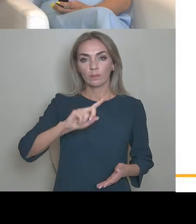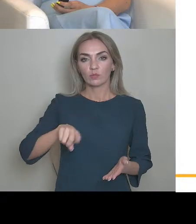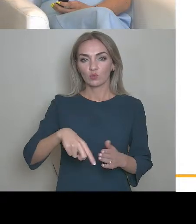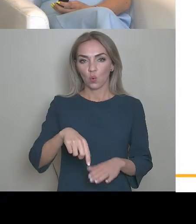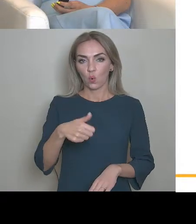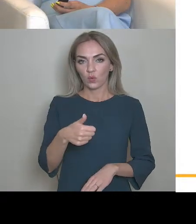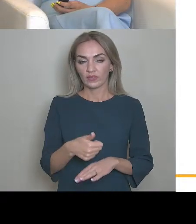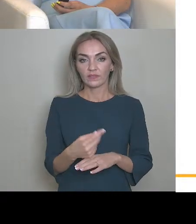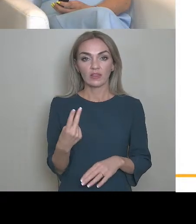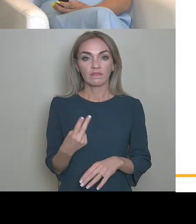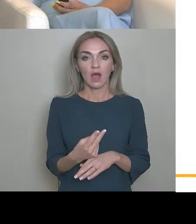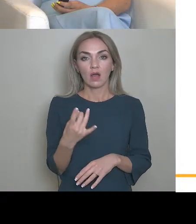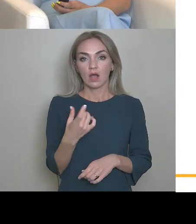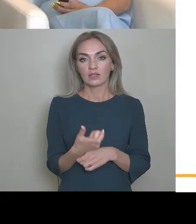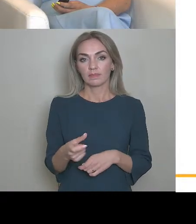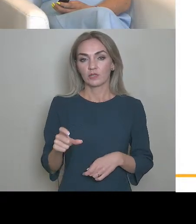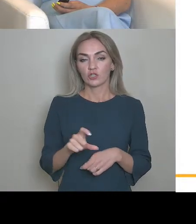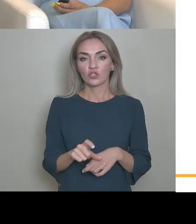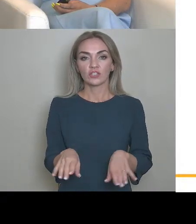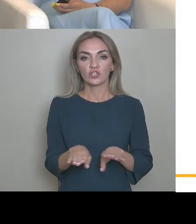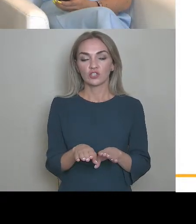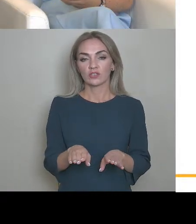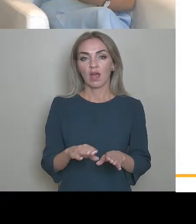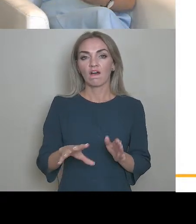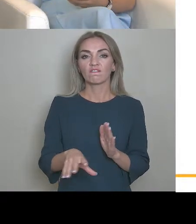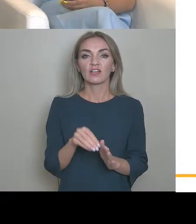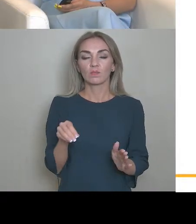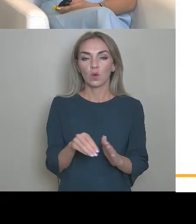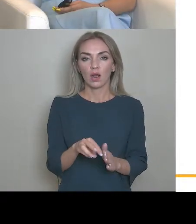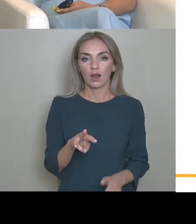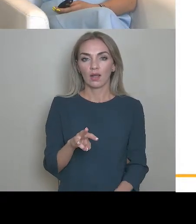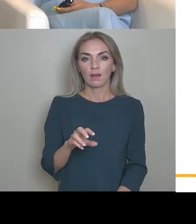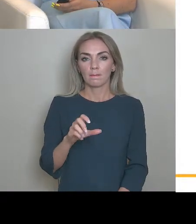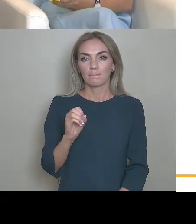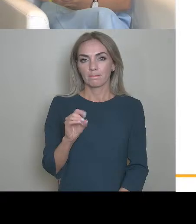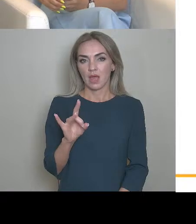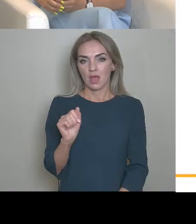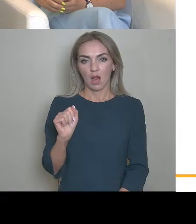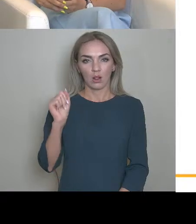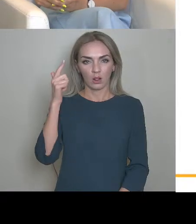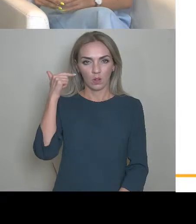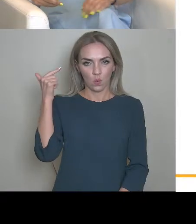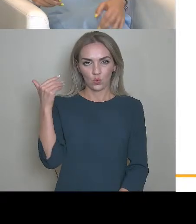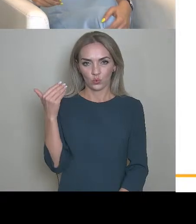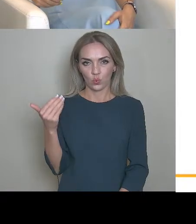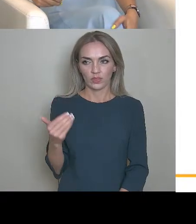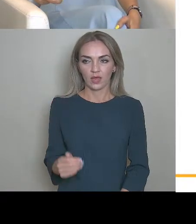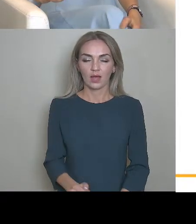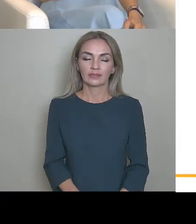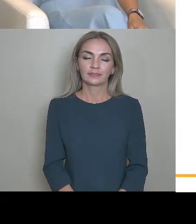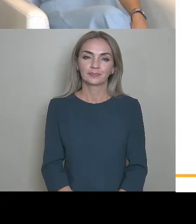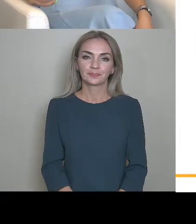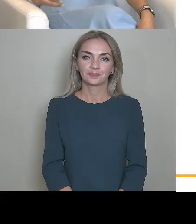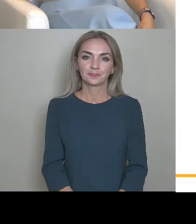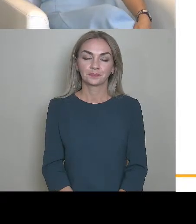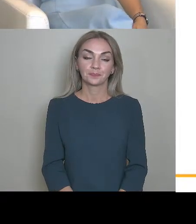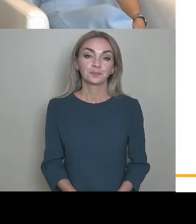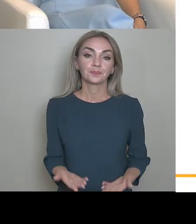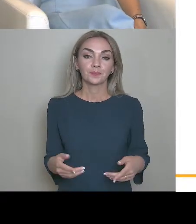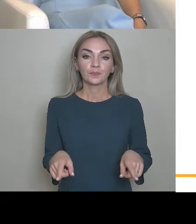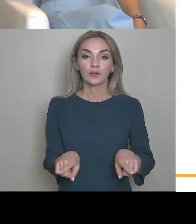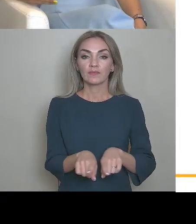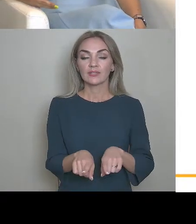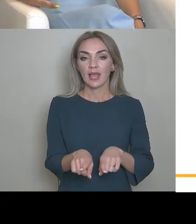at the elections of the mayor of the city, which was twice as big as the deposit during the elections of the mayor of